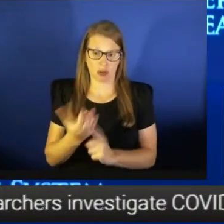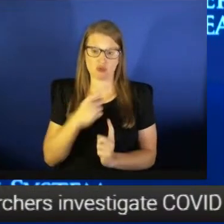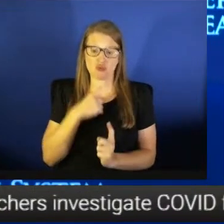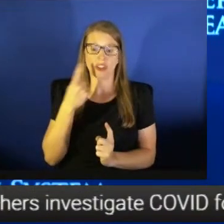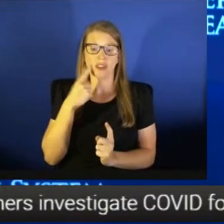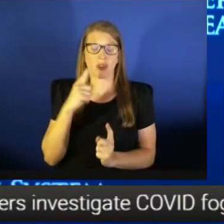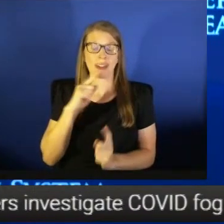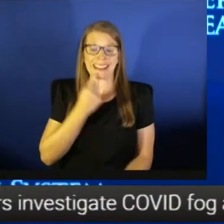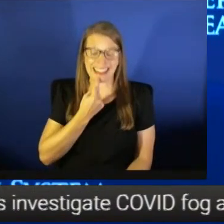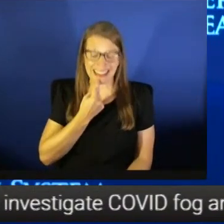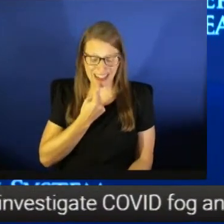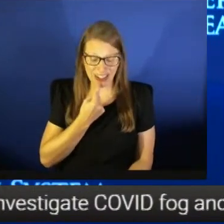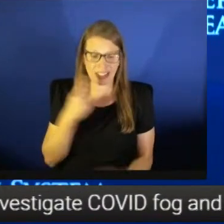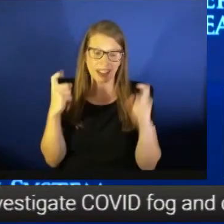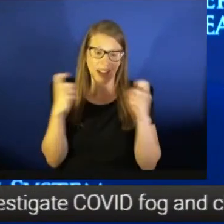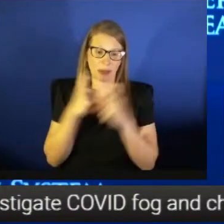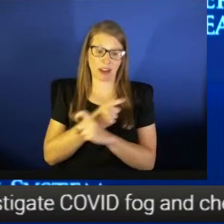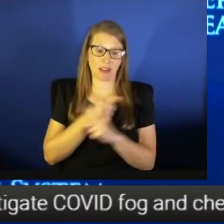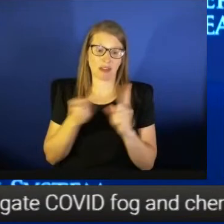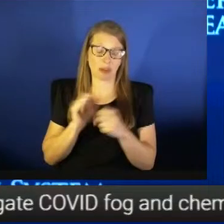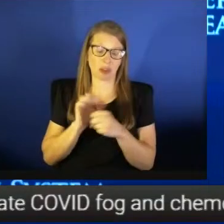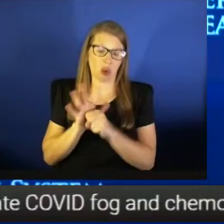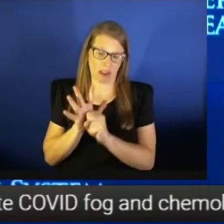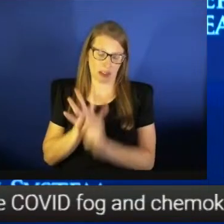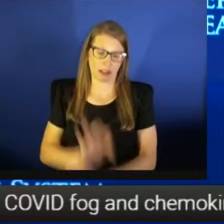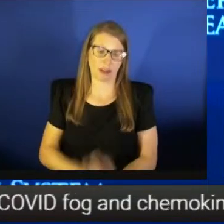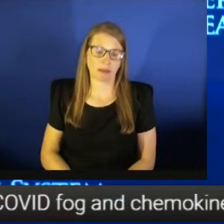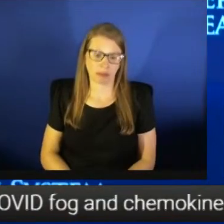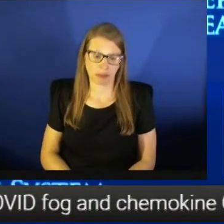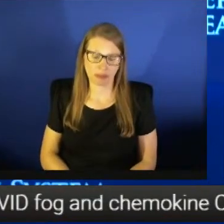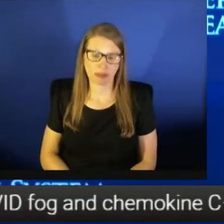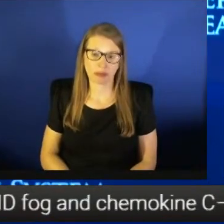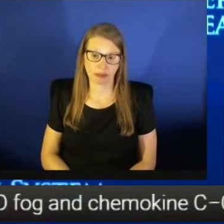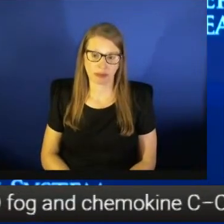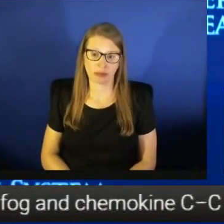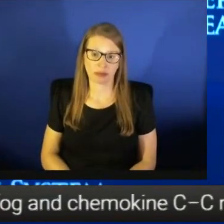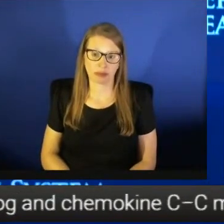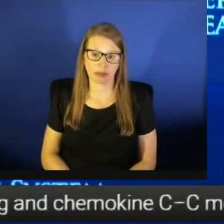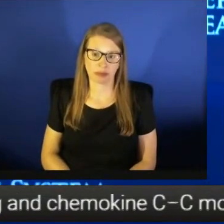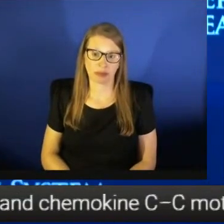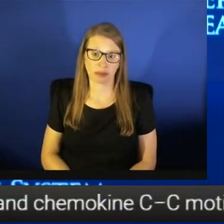serious complications from COVID and a number of different infections. And I think, again,